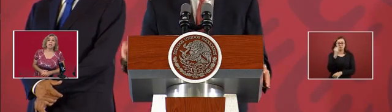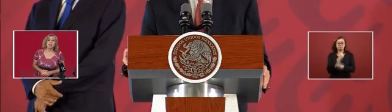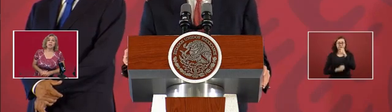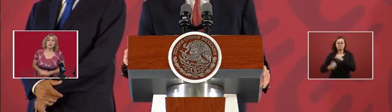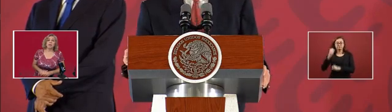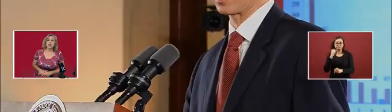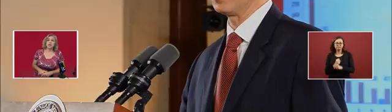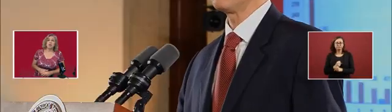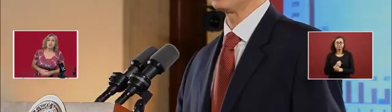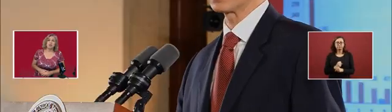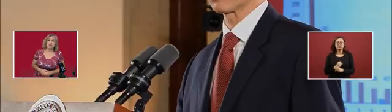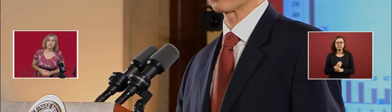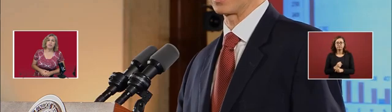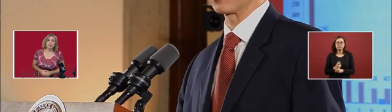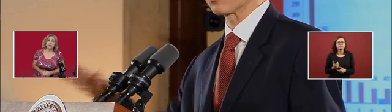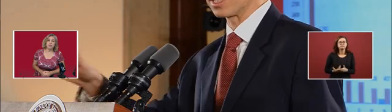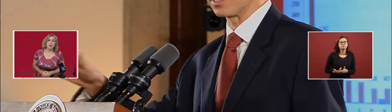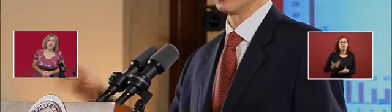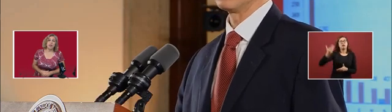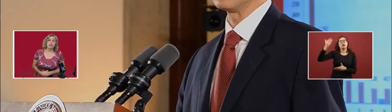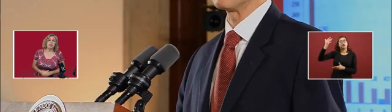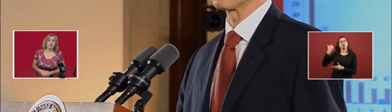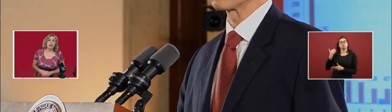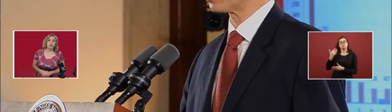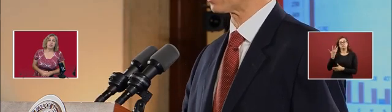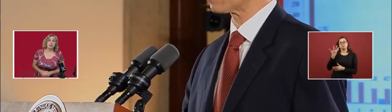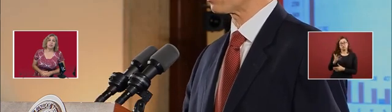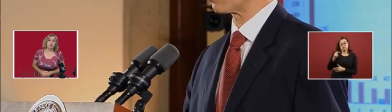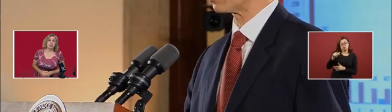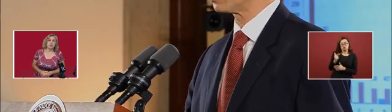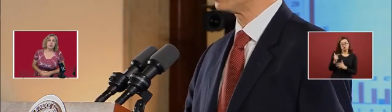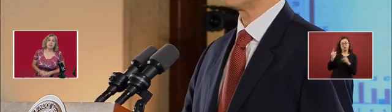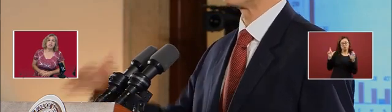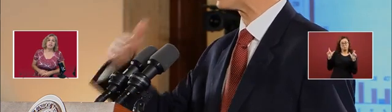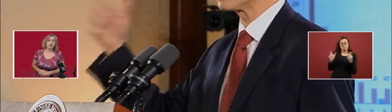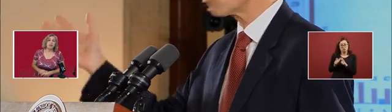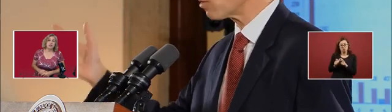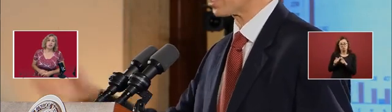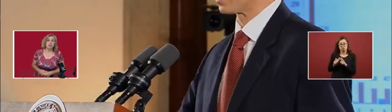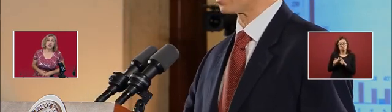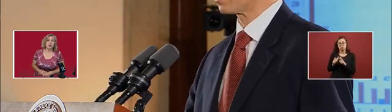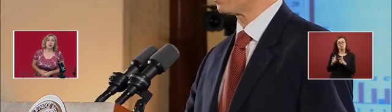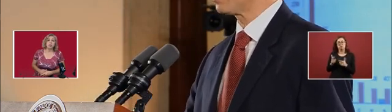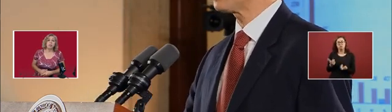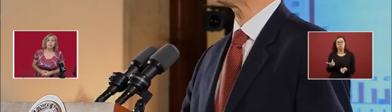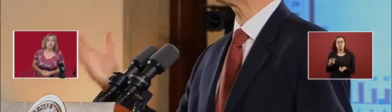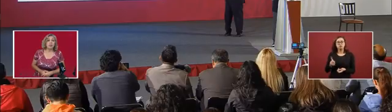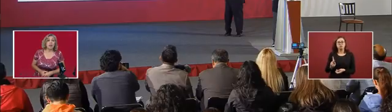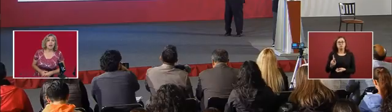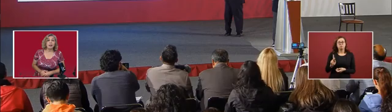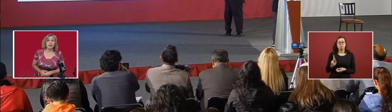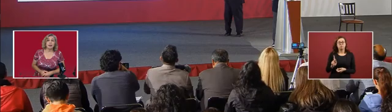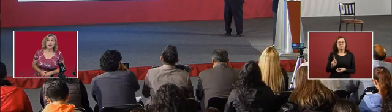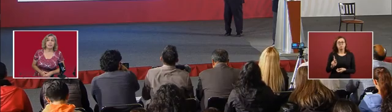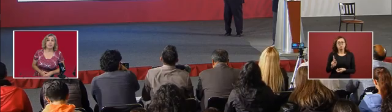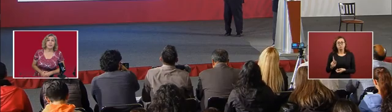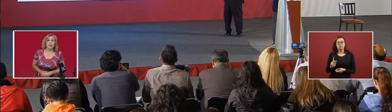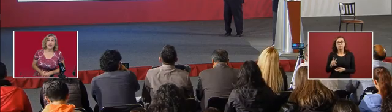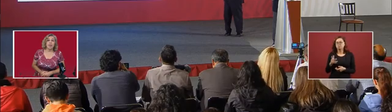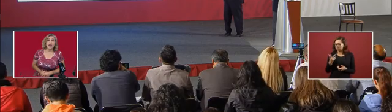that can, receptacles for water, because this occurs every year. It